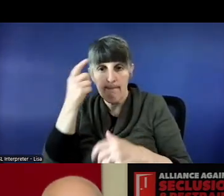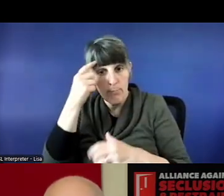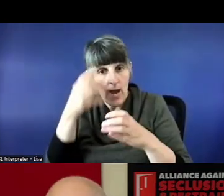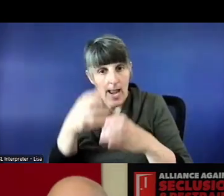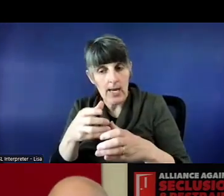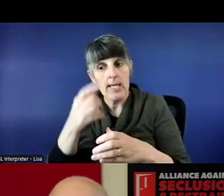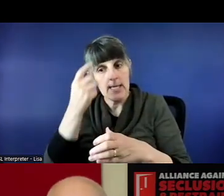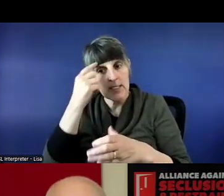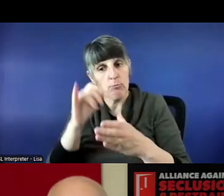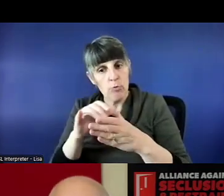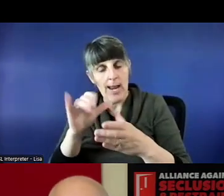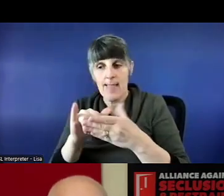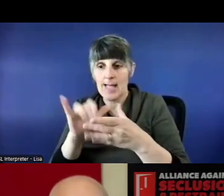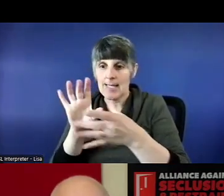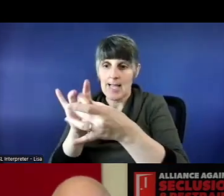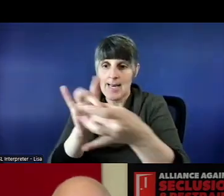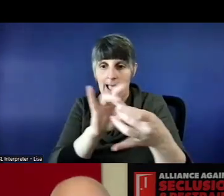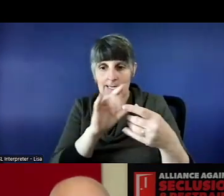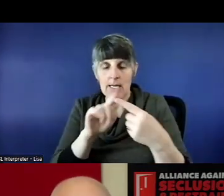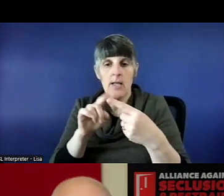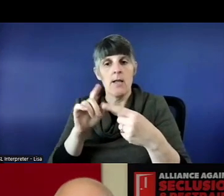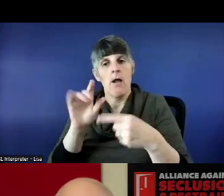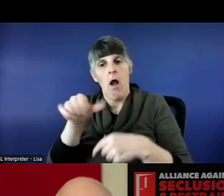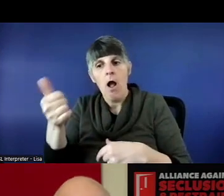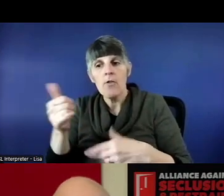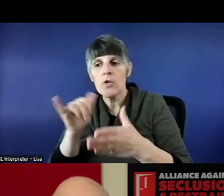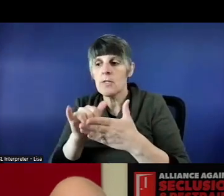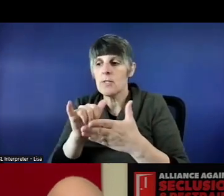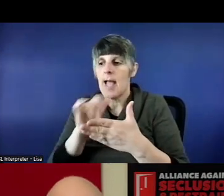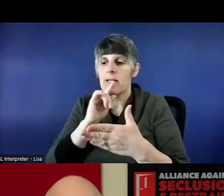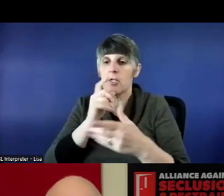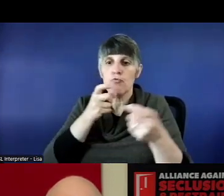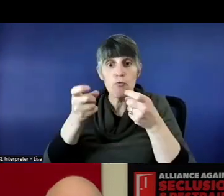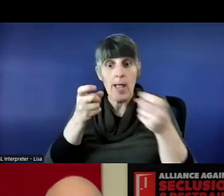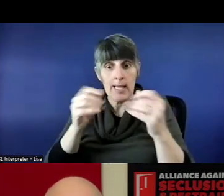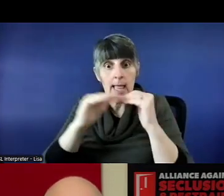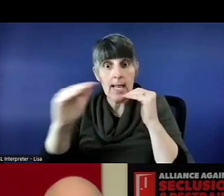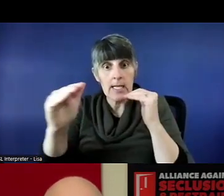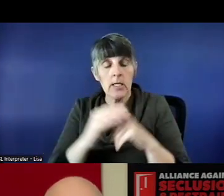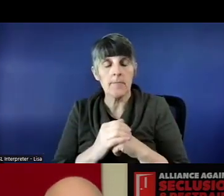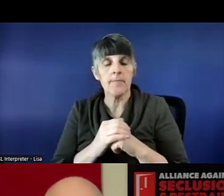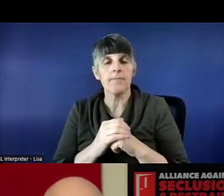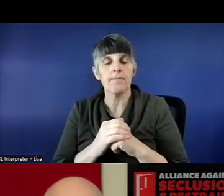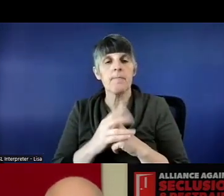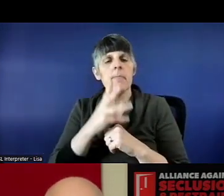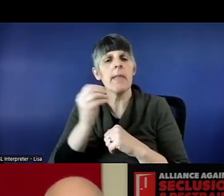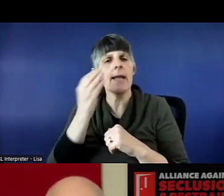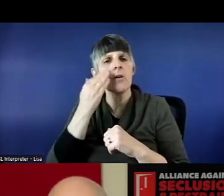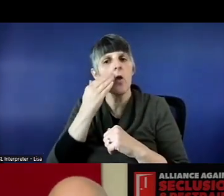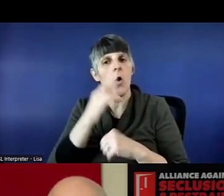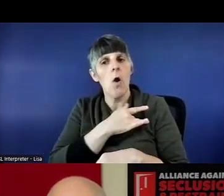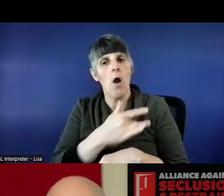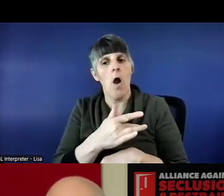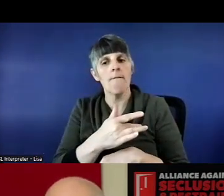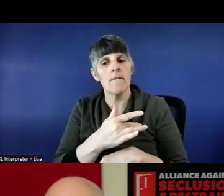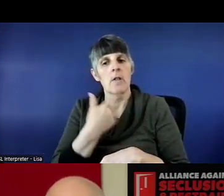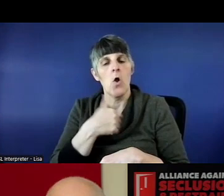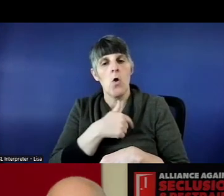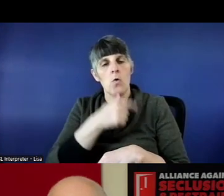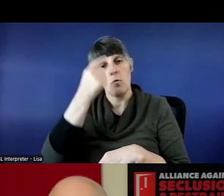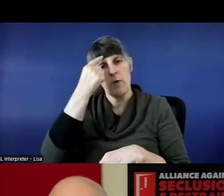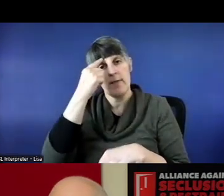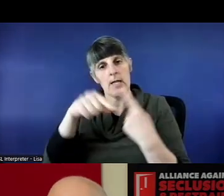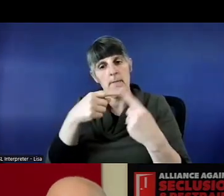It's a brain that is connected to others. It's a brain that is regulated. And very often, though, we think